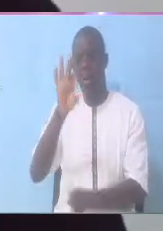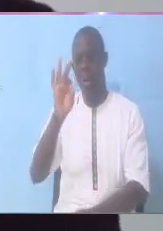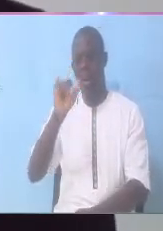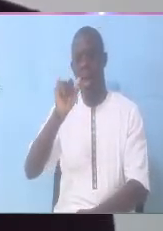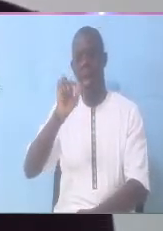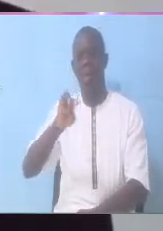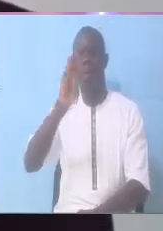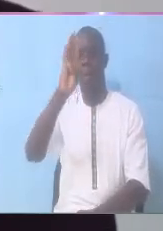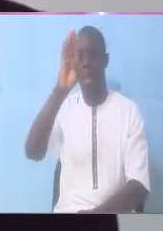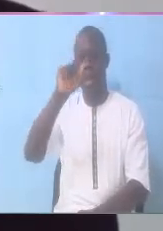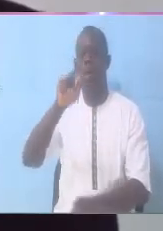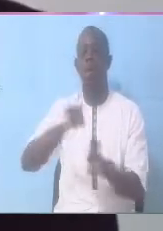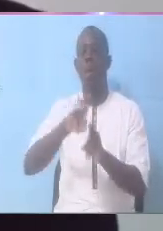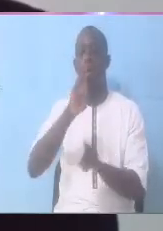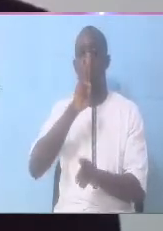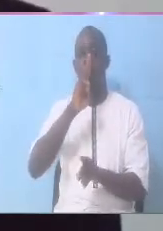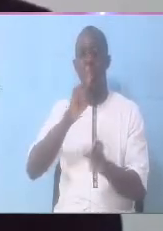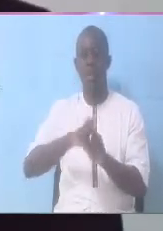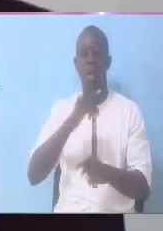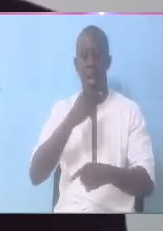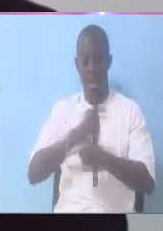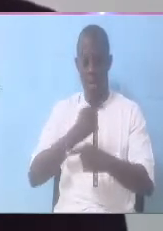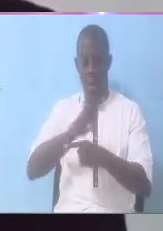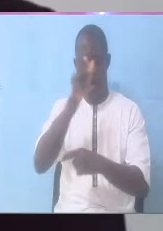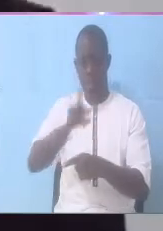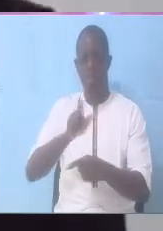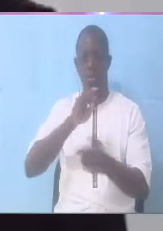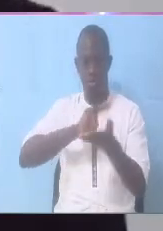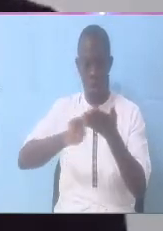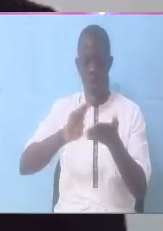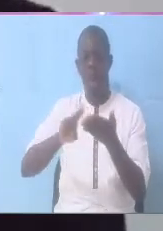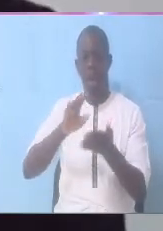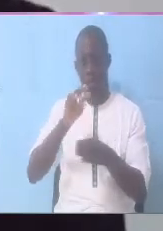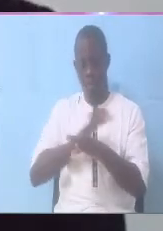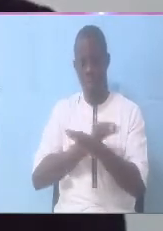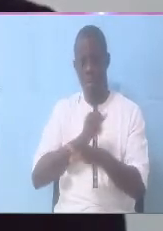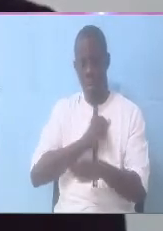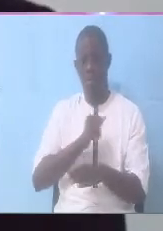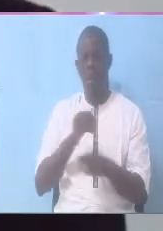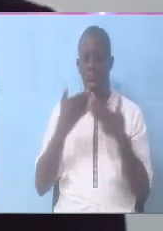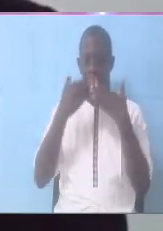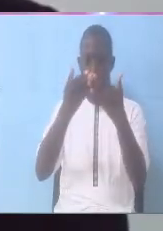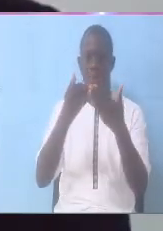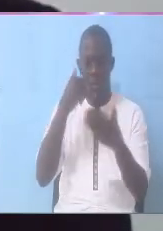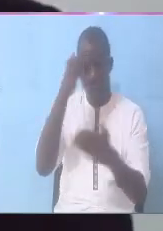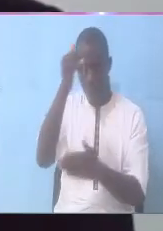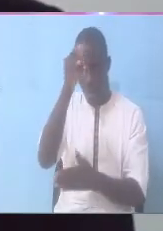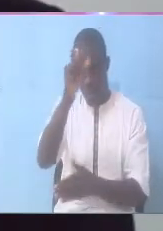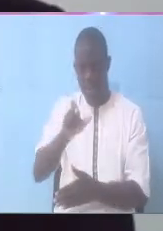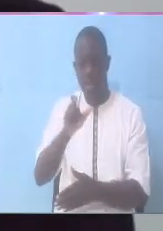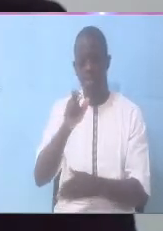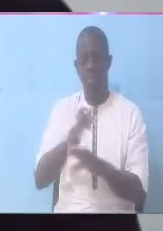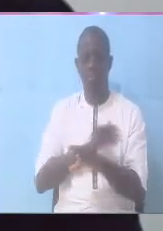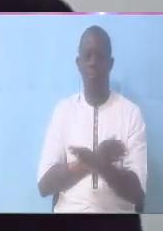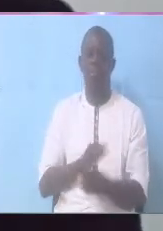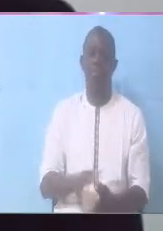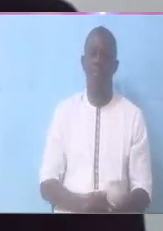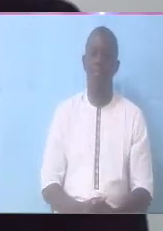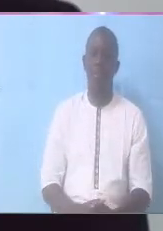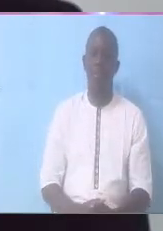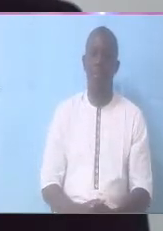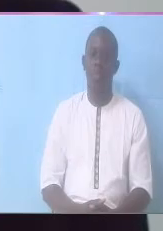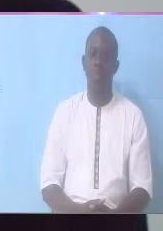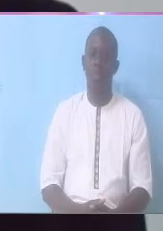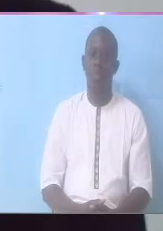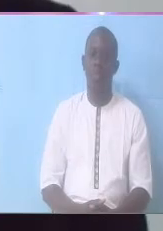nga Daba Marena kumandi bari janno fonbe kala assistant ba aya fanyam pour nga kumandi. And I will